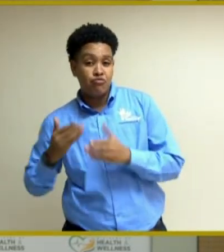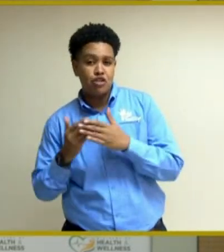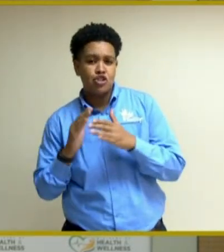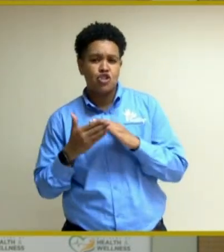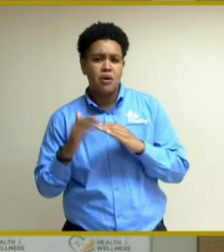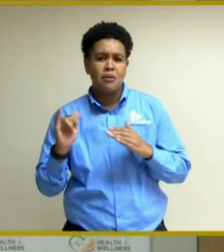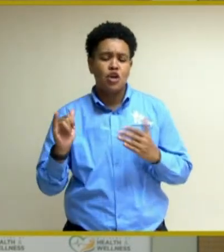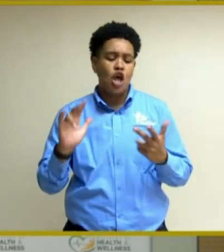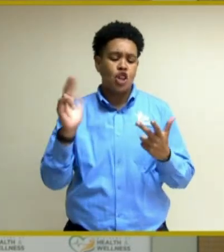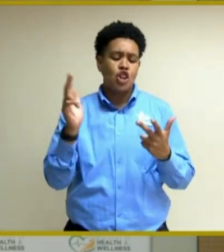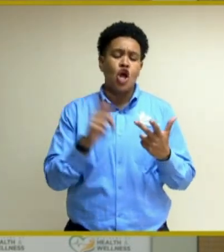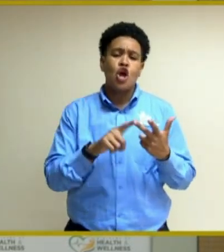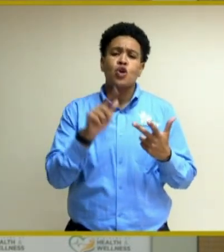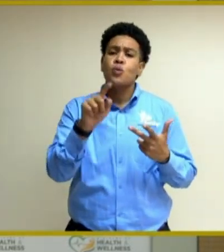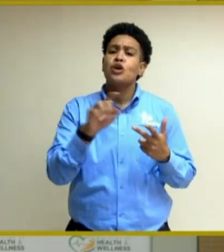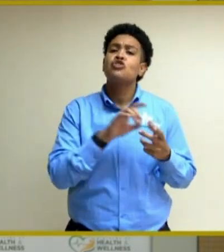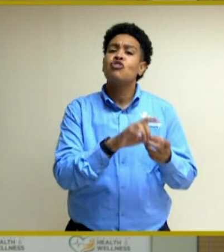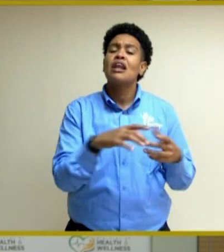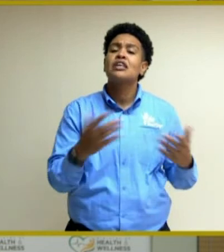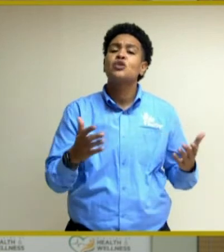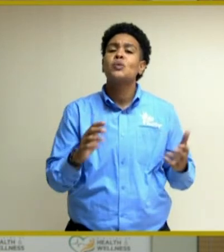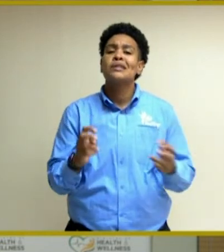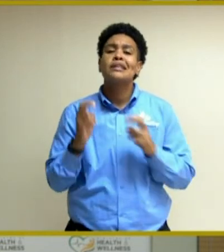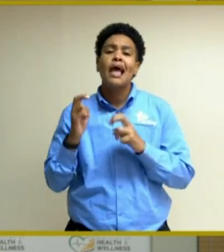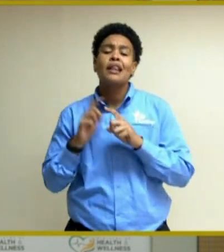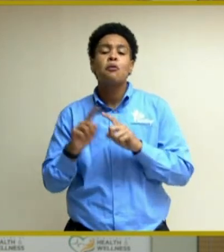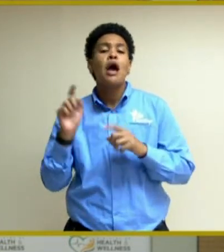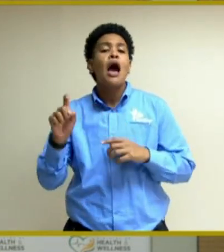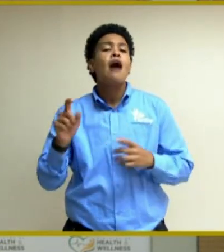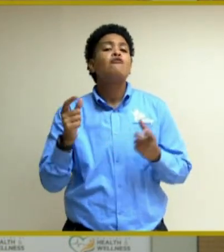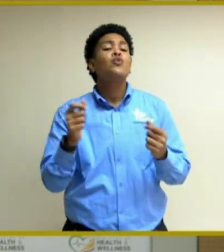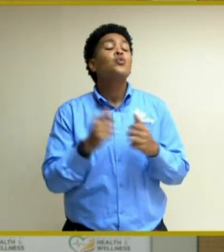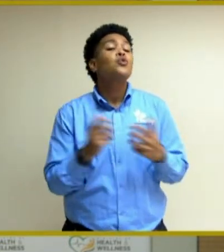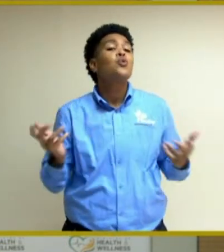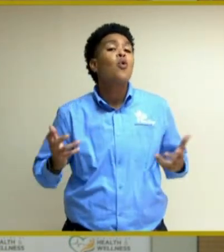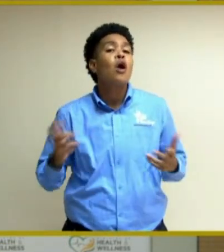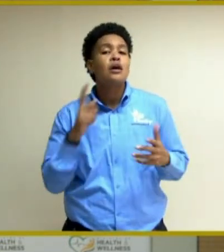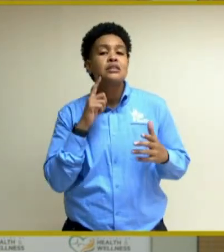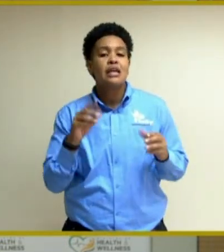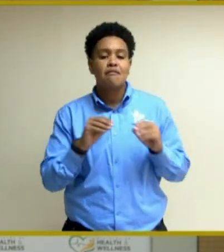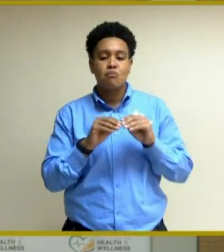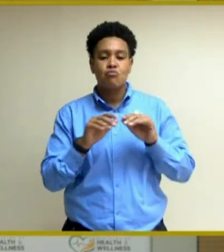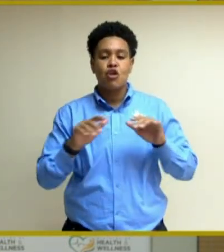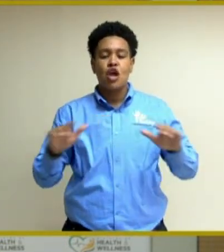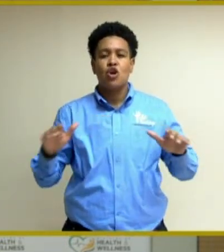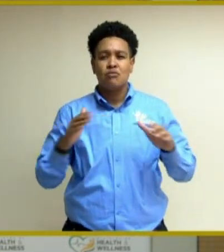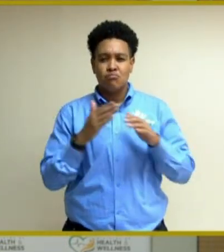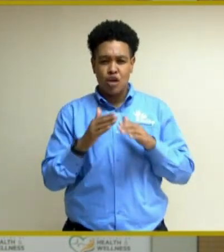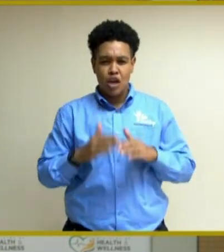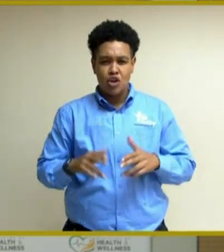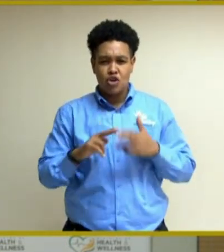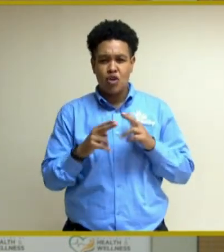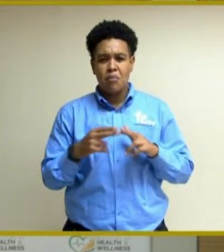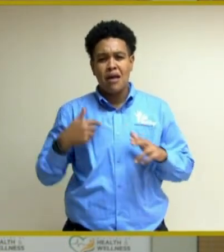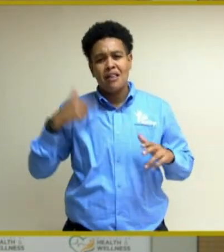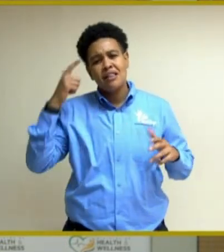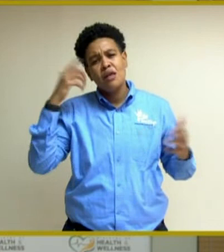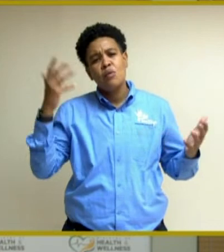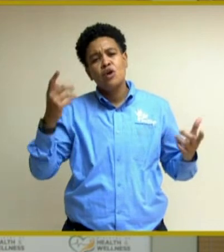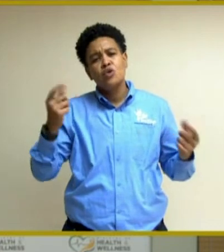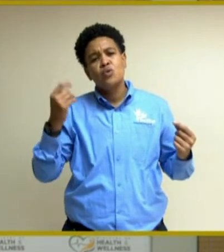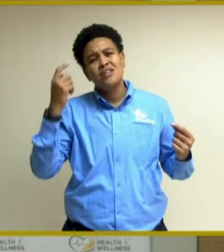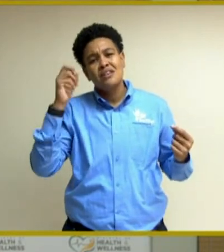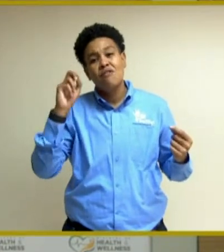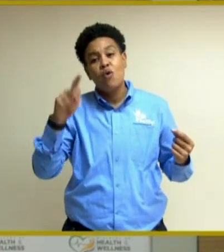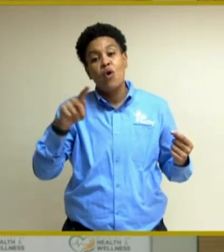my third question relates to deaths, but it has to do with breakout of some numbers. So I think what I'll do, if it's